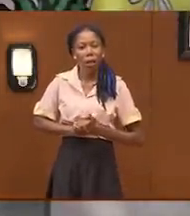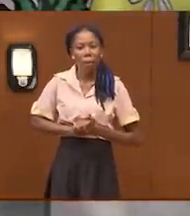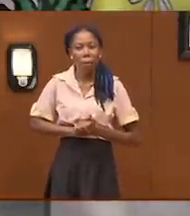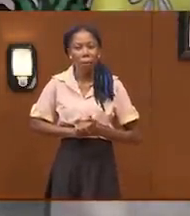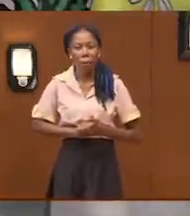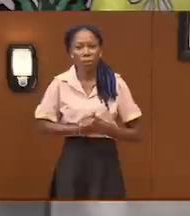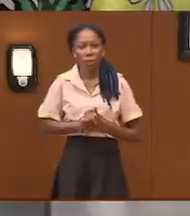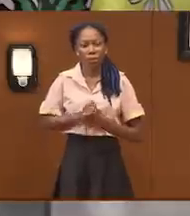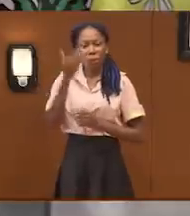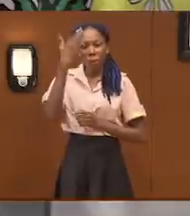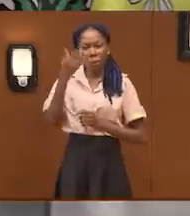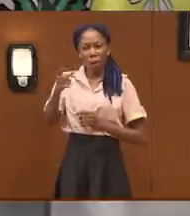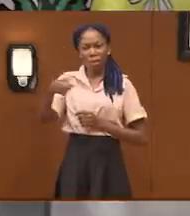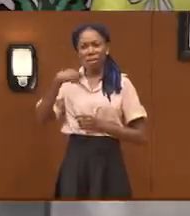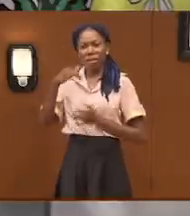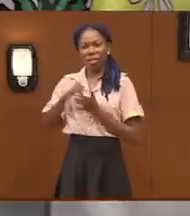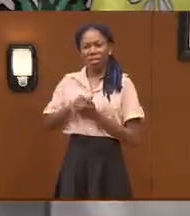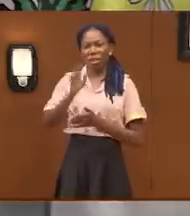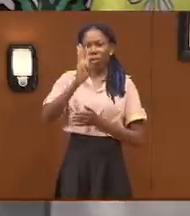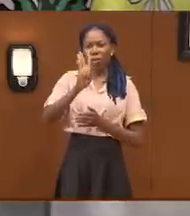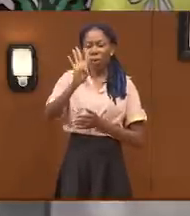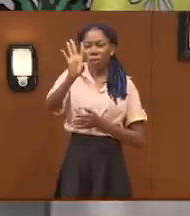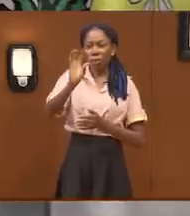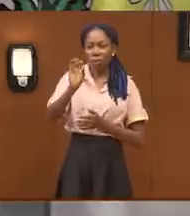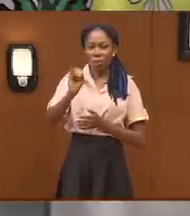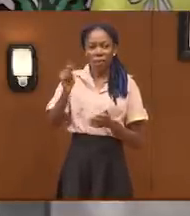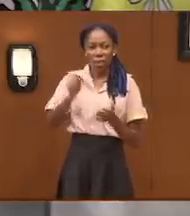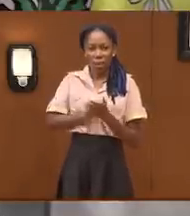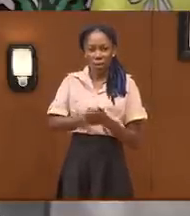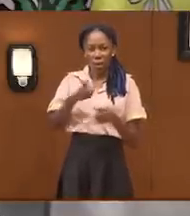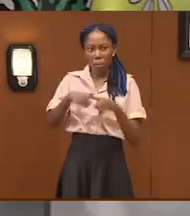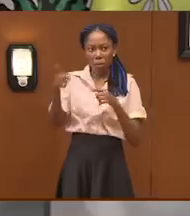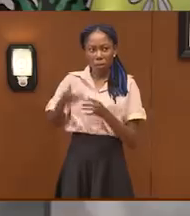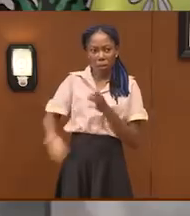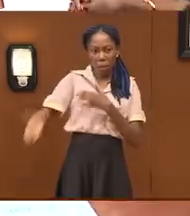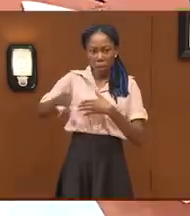I was claiming 450, because that is exactly what he's owing me. But he reduced it to